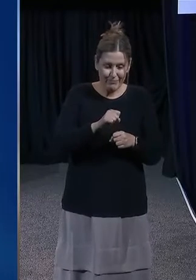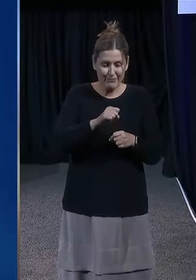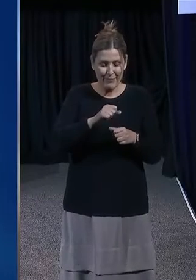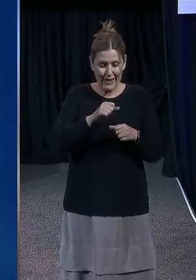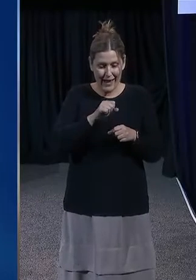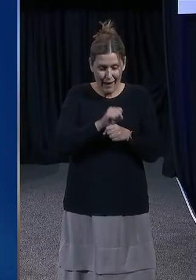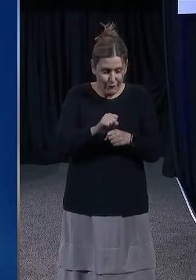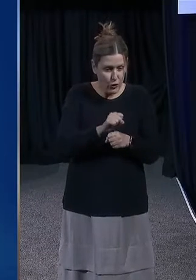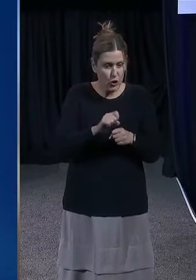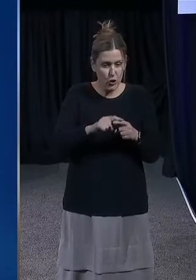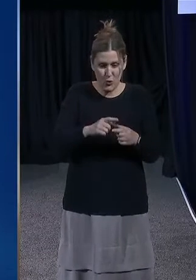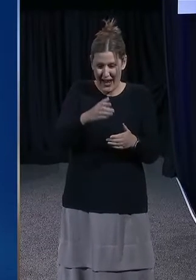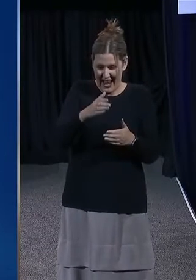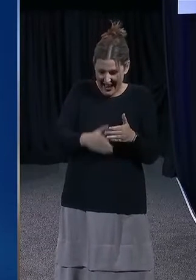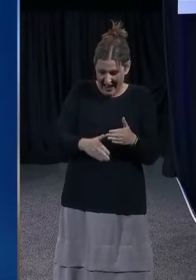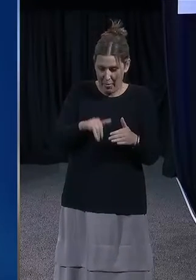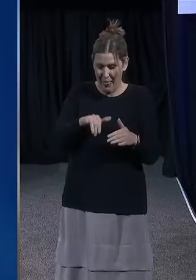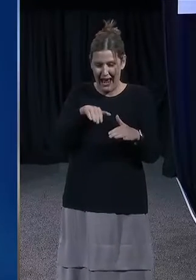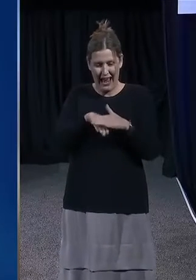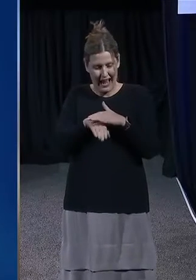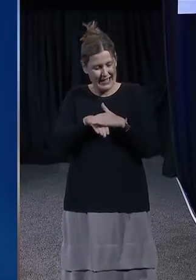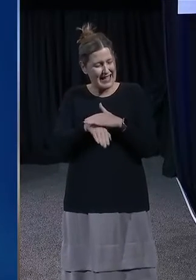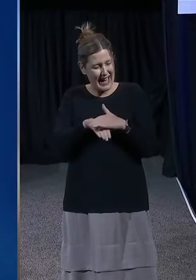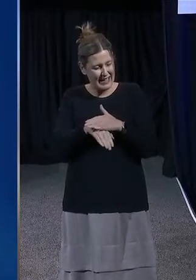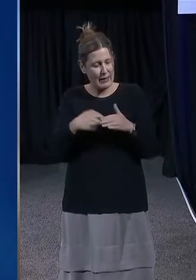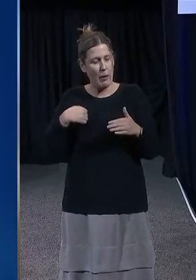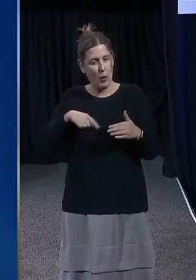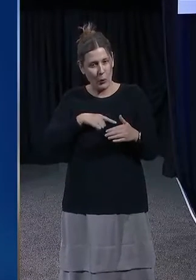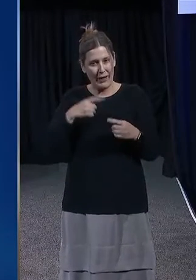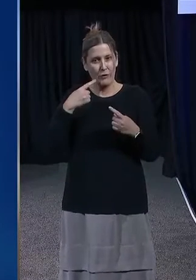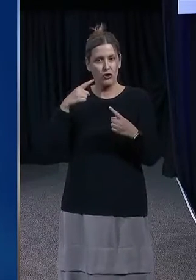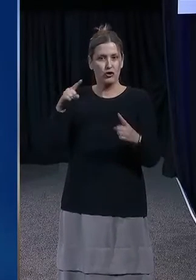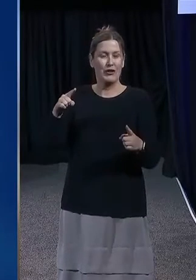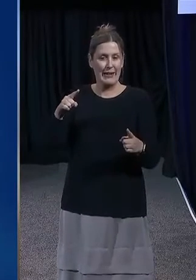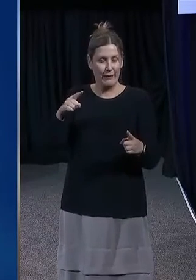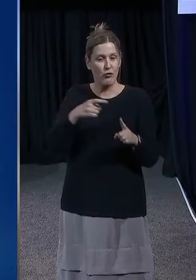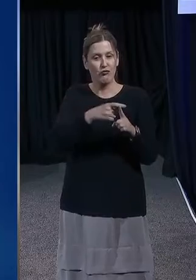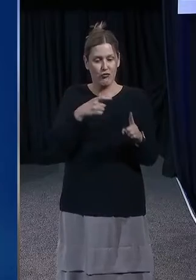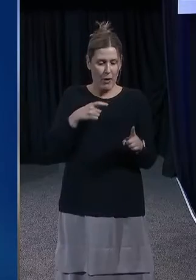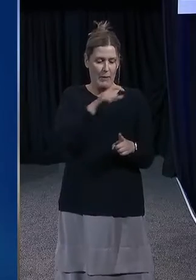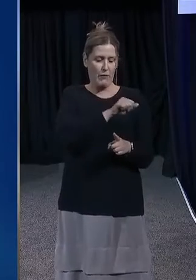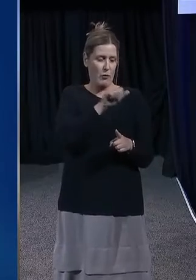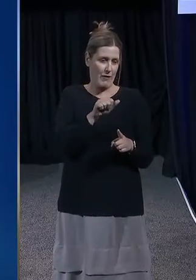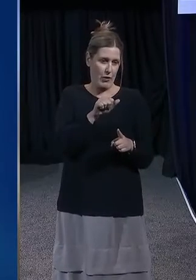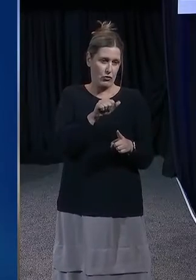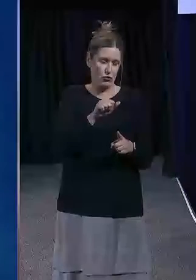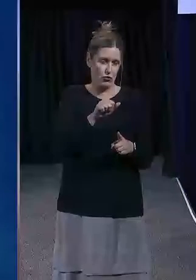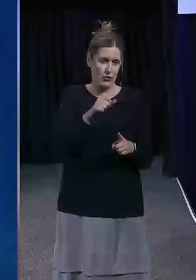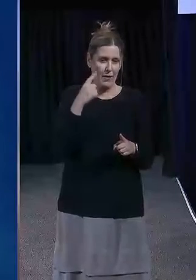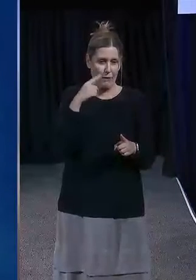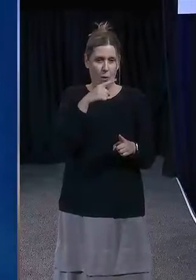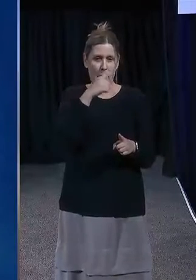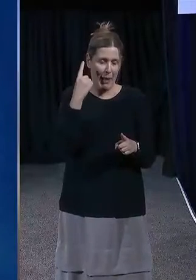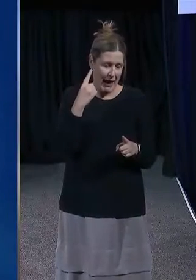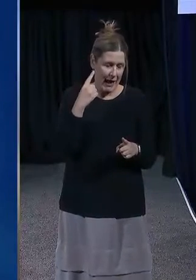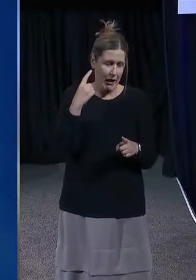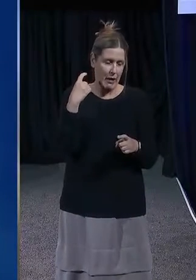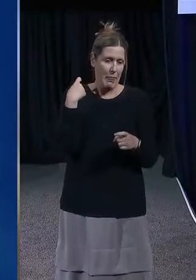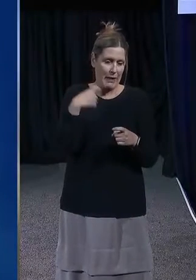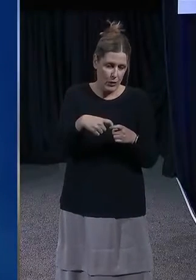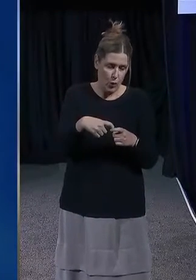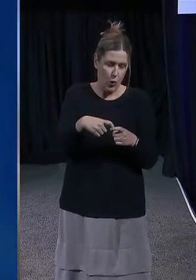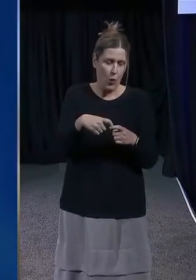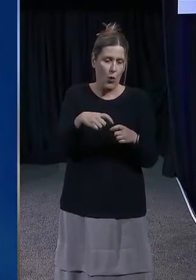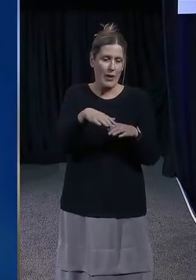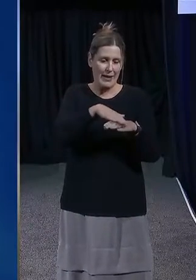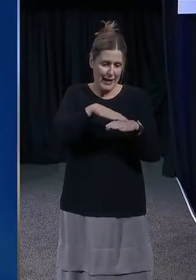the access that we have achieved because of affirmative action for Blacks, for Latinos, for